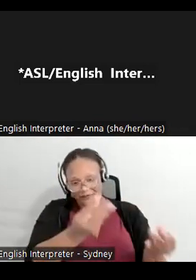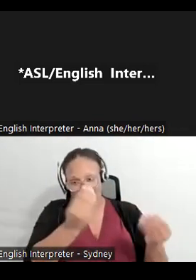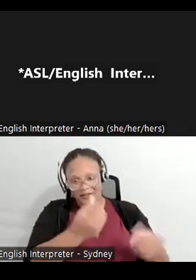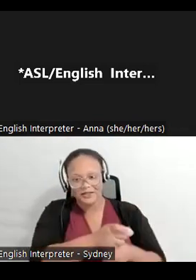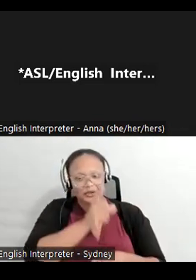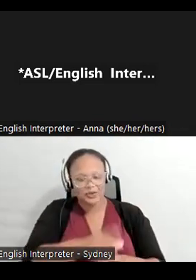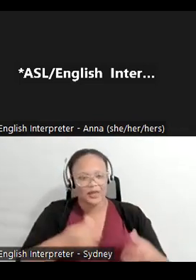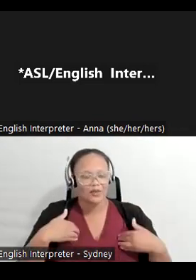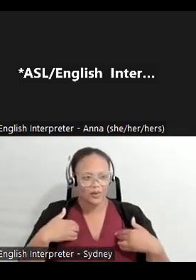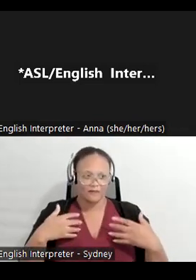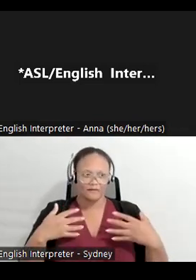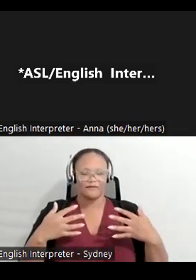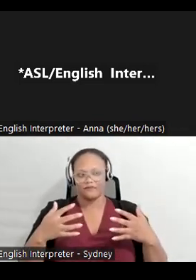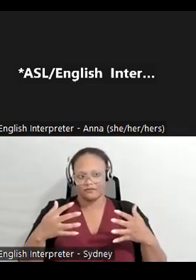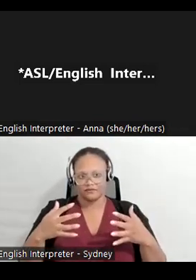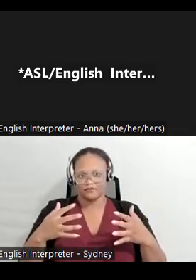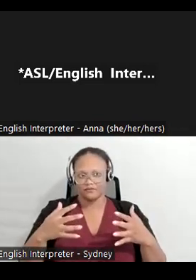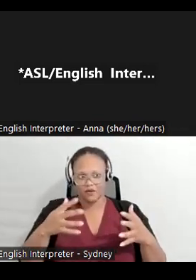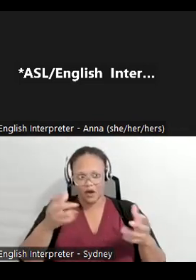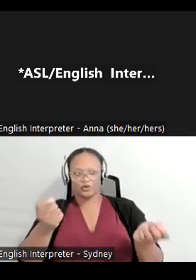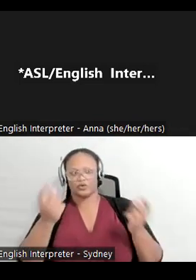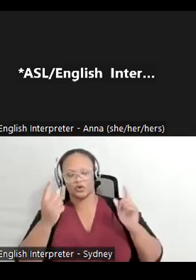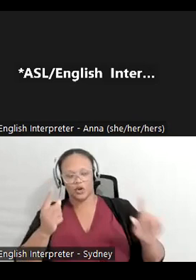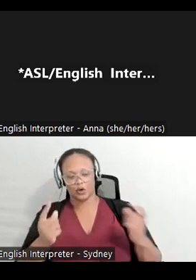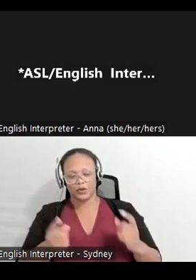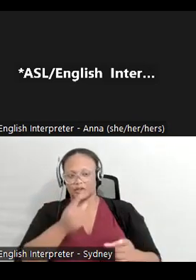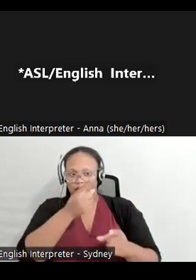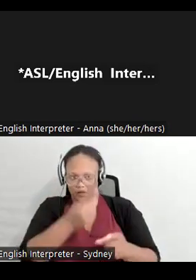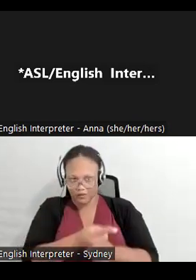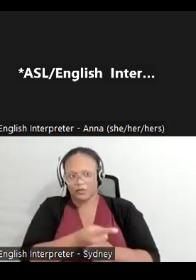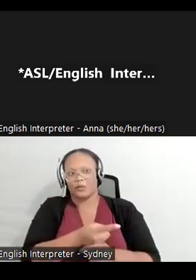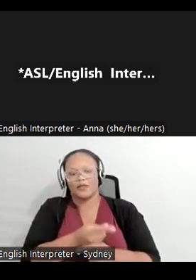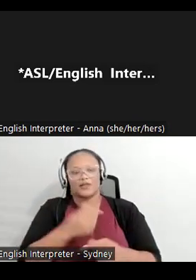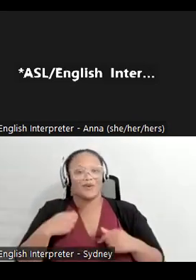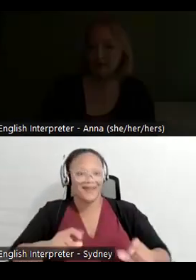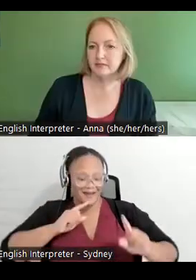have captured all her information correctly so we can answer her question.